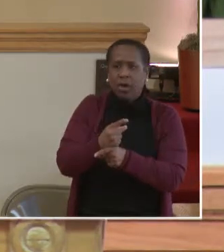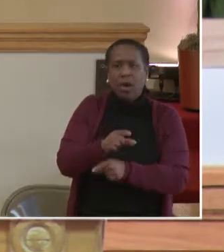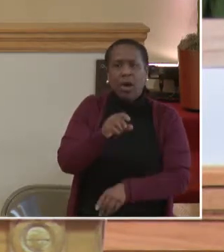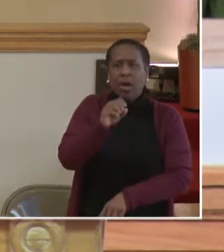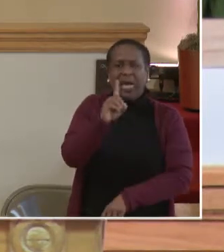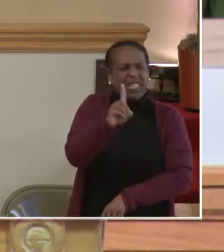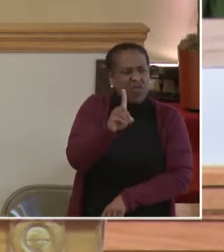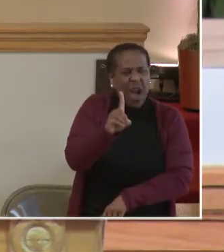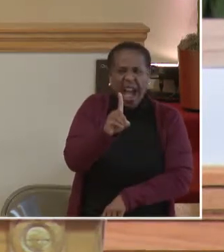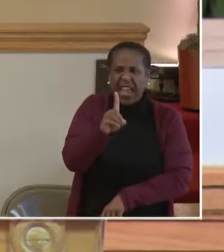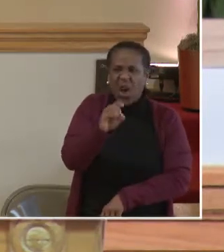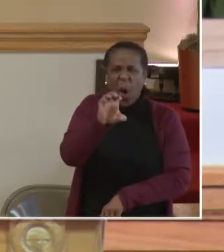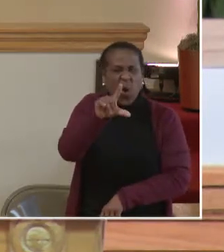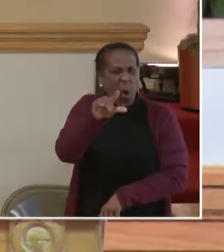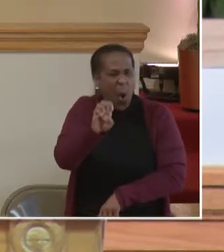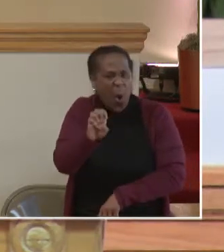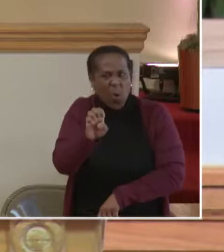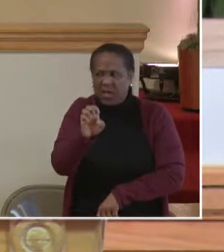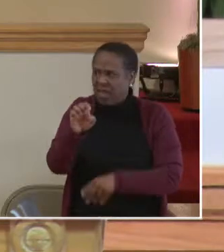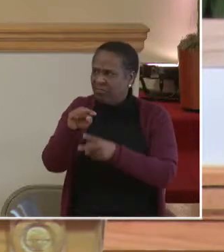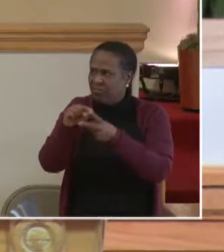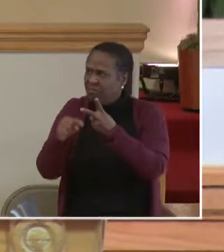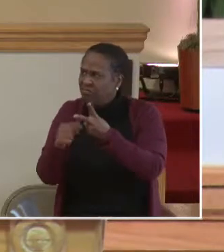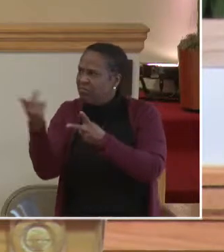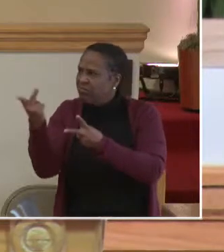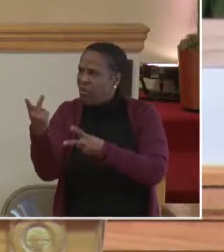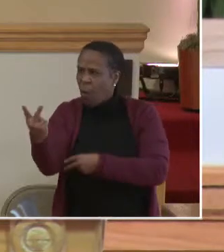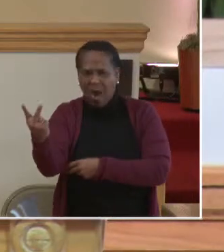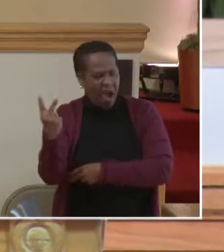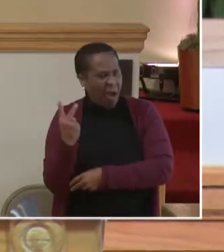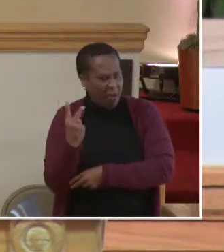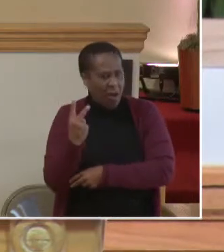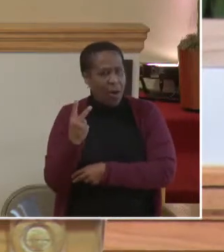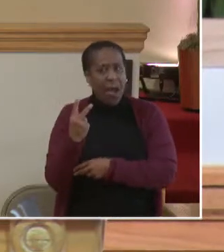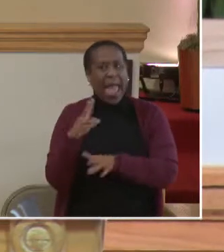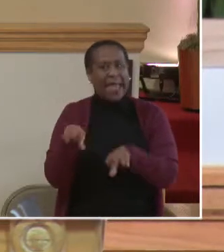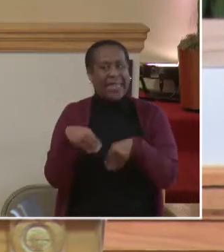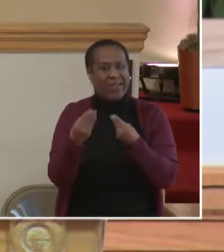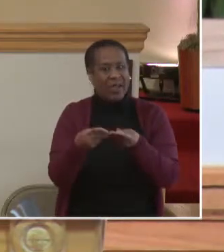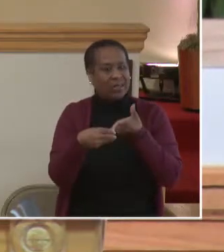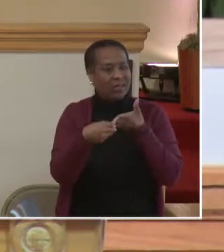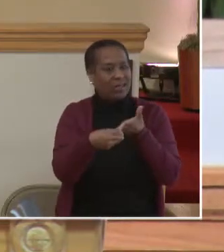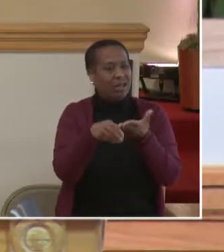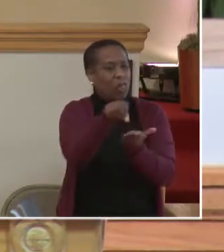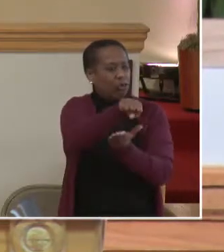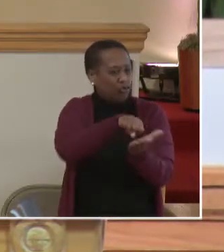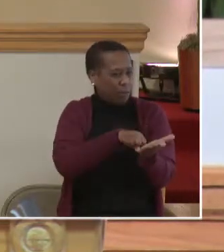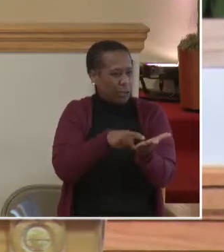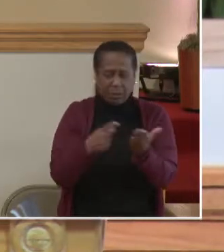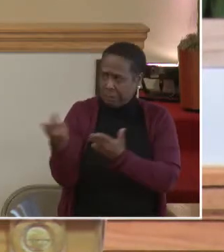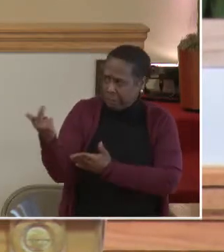and Janelle Holmes will come forth and give us the word read.